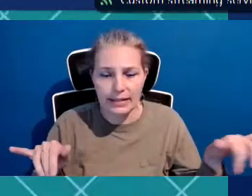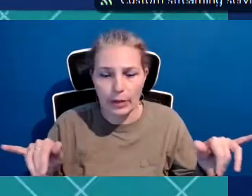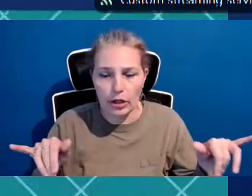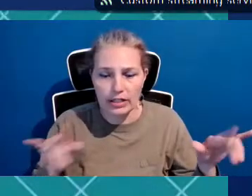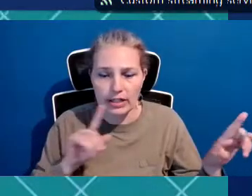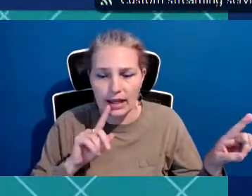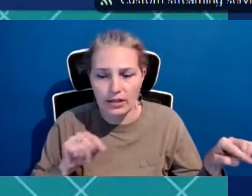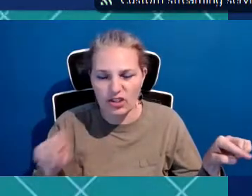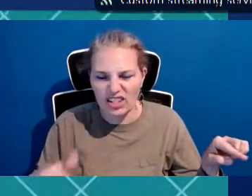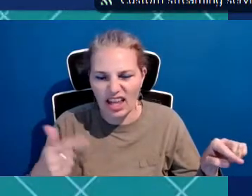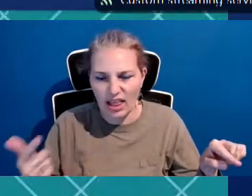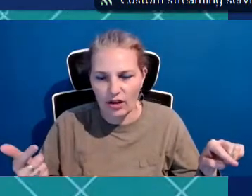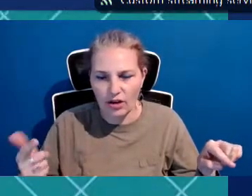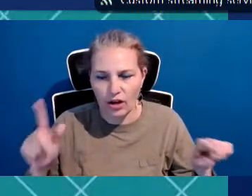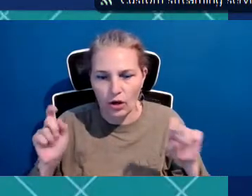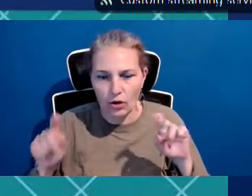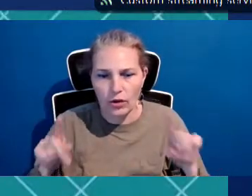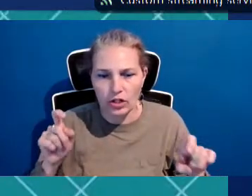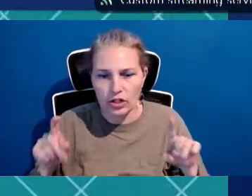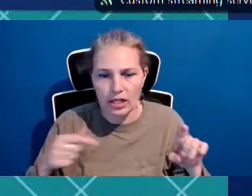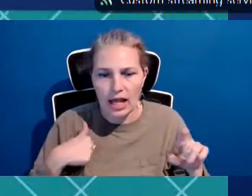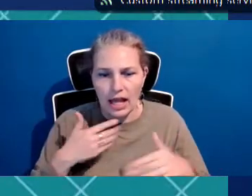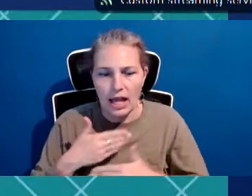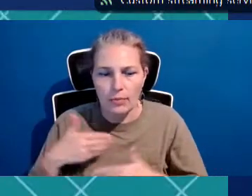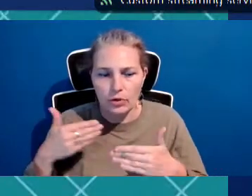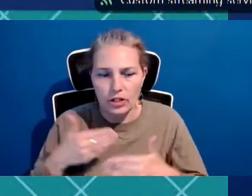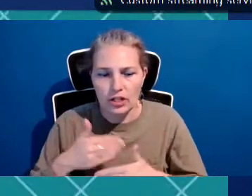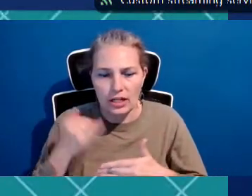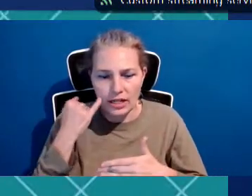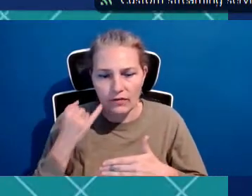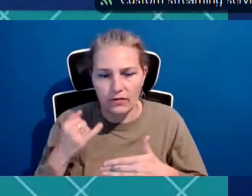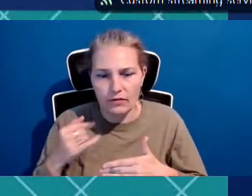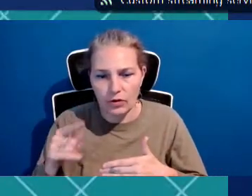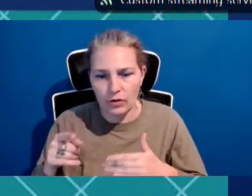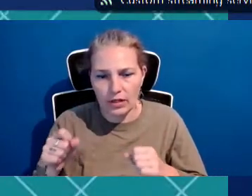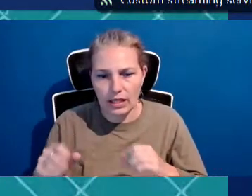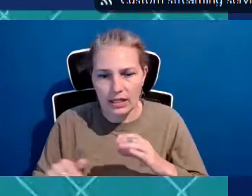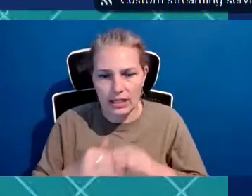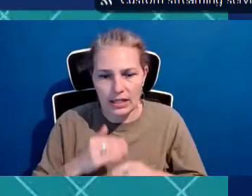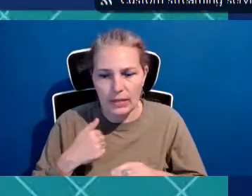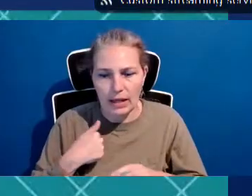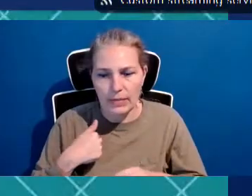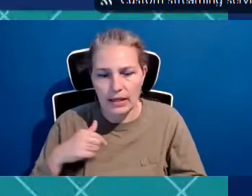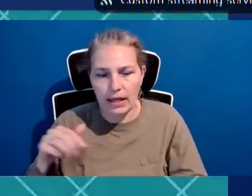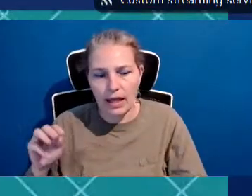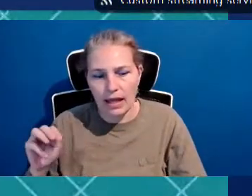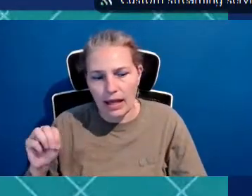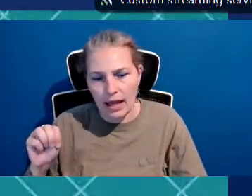answers to some other questions, I'd appreciate it if you could send your address to me. It's mglaser,